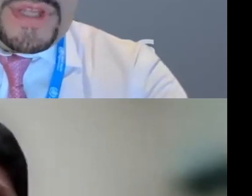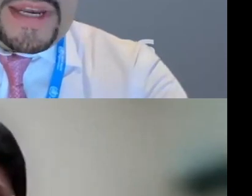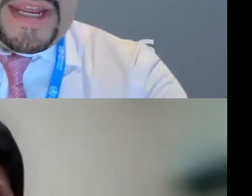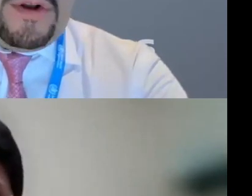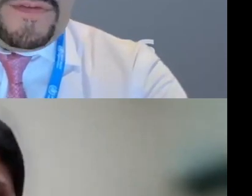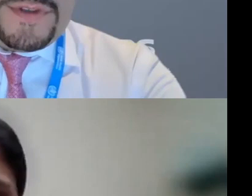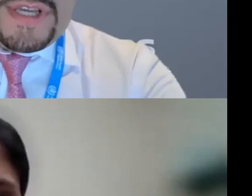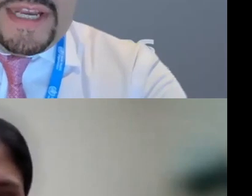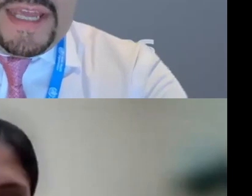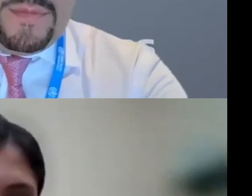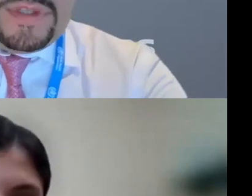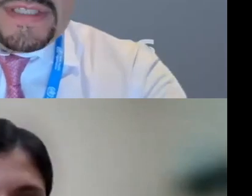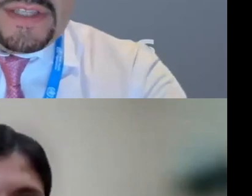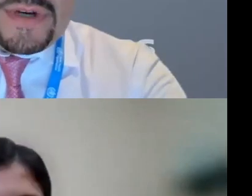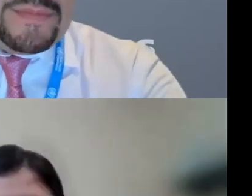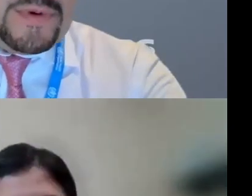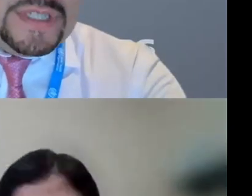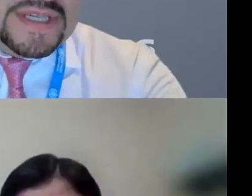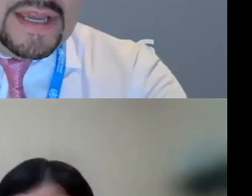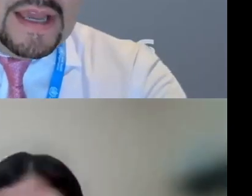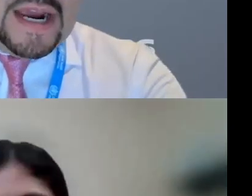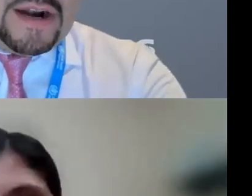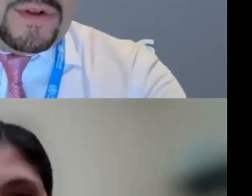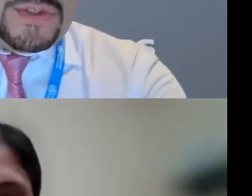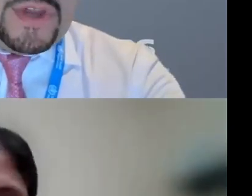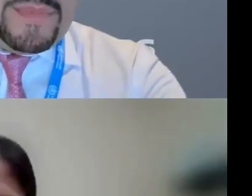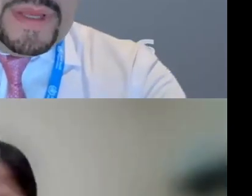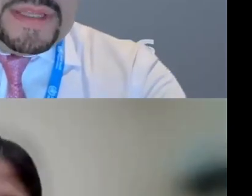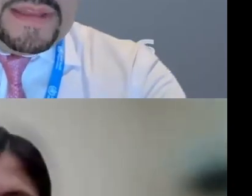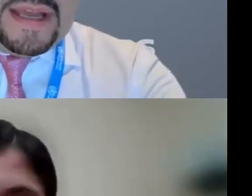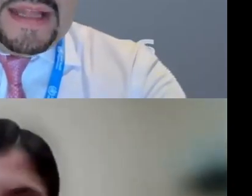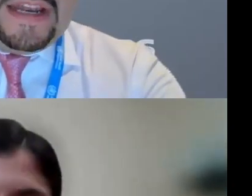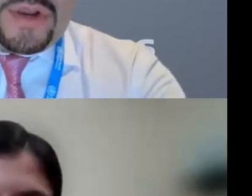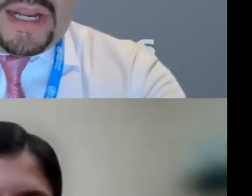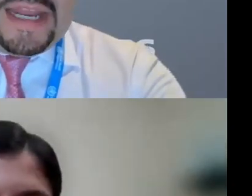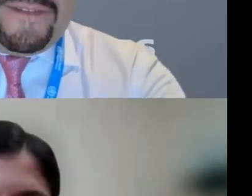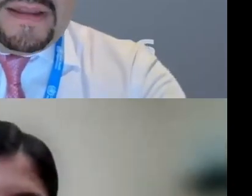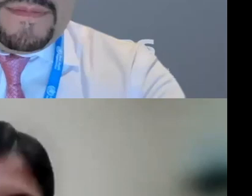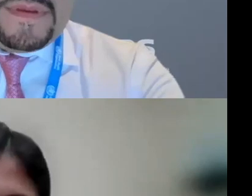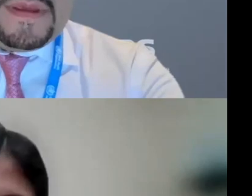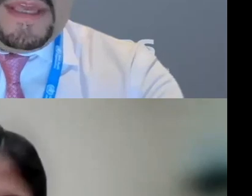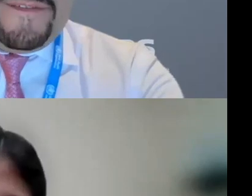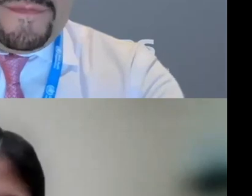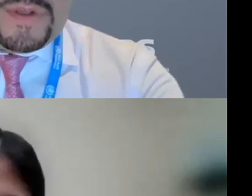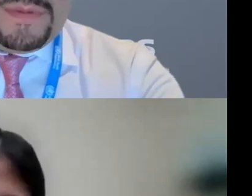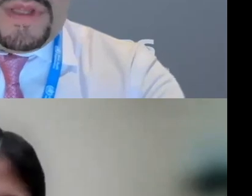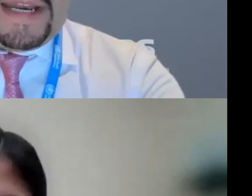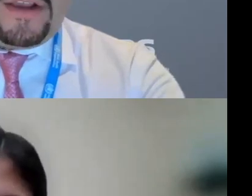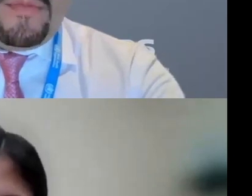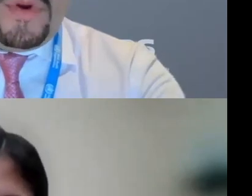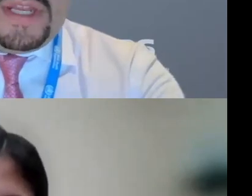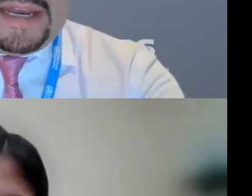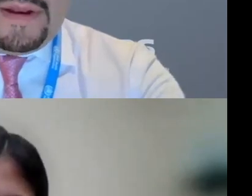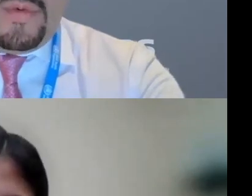to ensure that the whole of society and multi-sectoral approaches are also implemented at the local level. It is possible